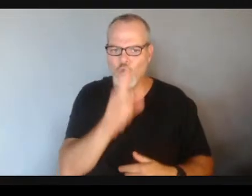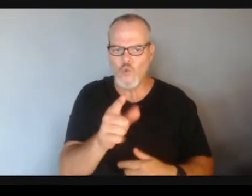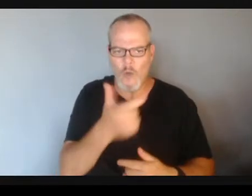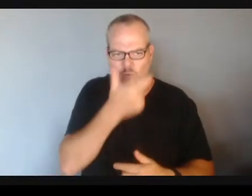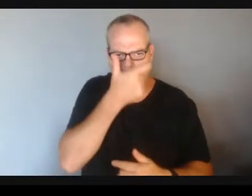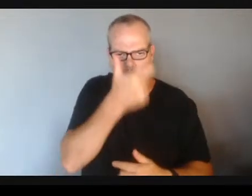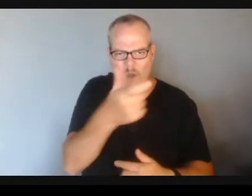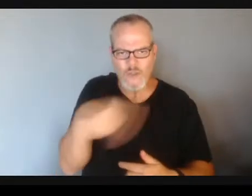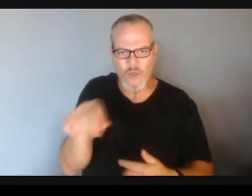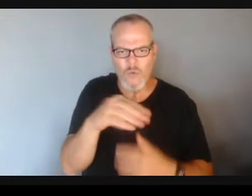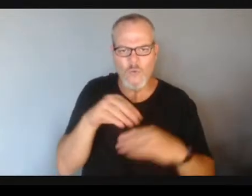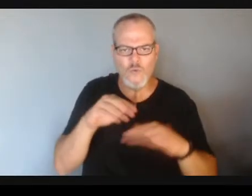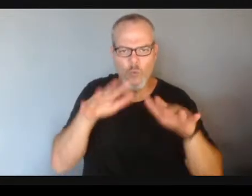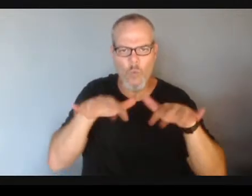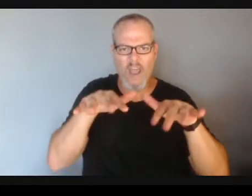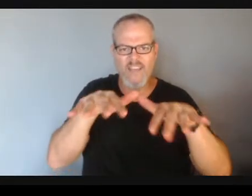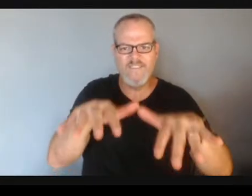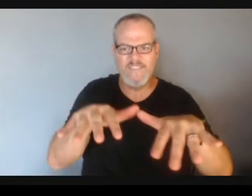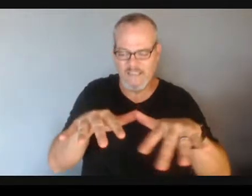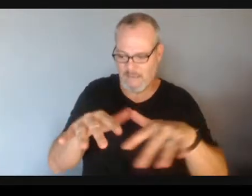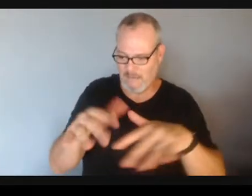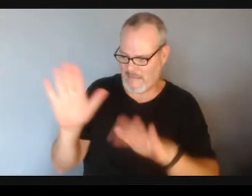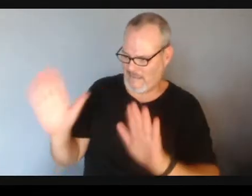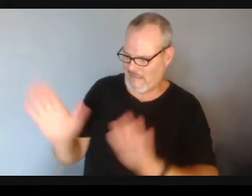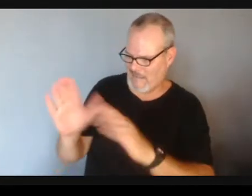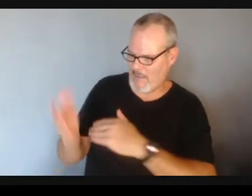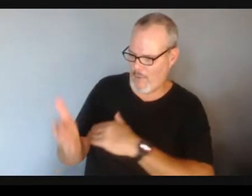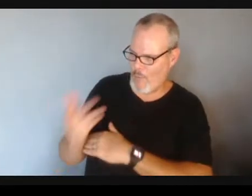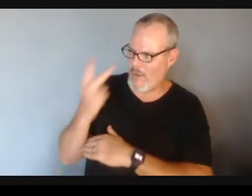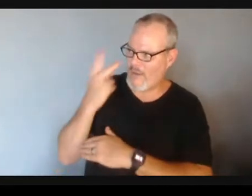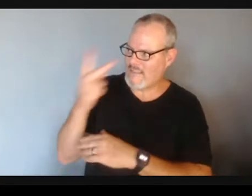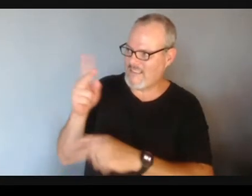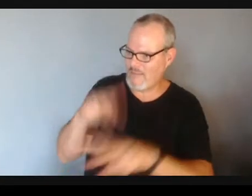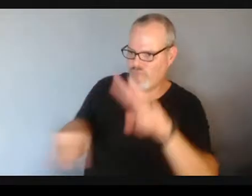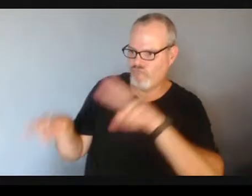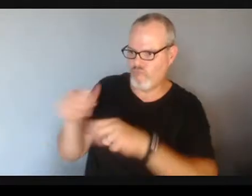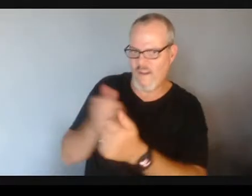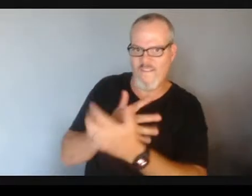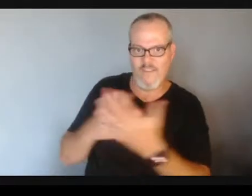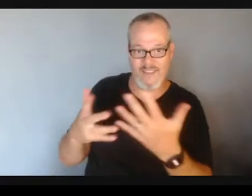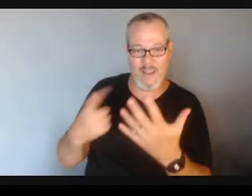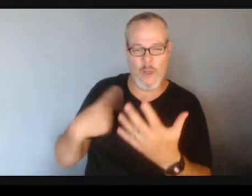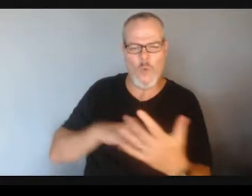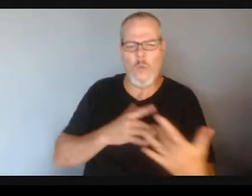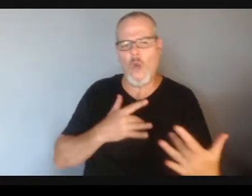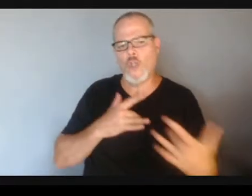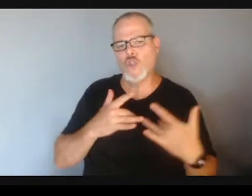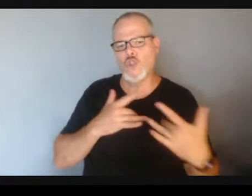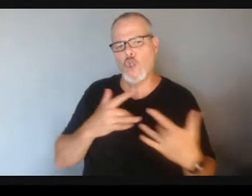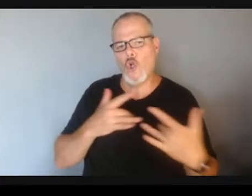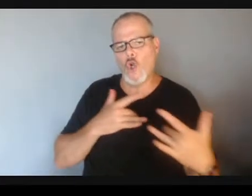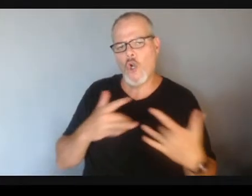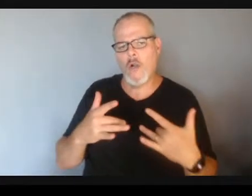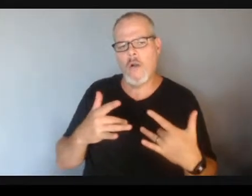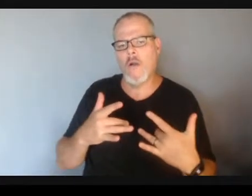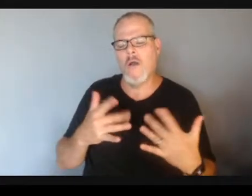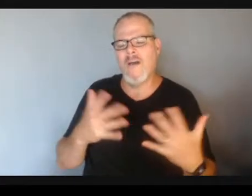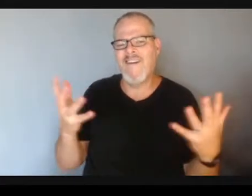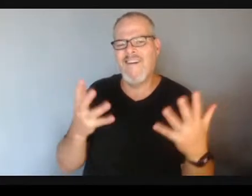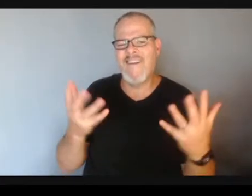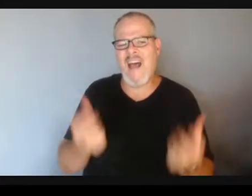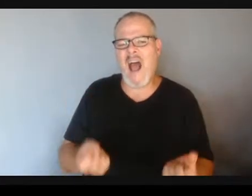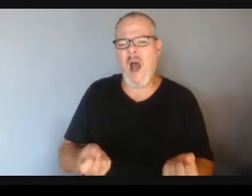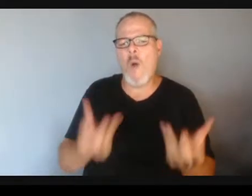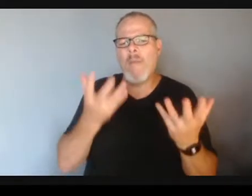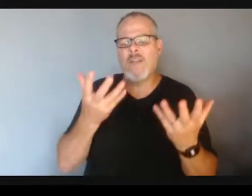waves that morning on Sunday morning when I was looking at everything. We were kind of concerned on how much, that was